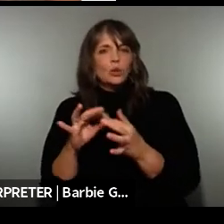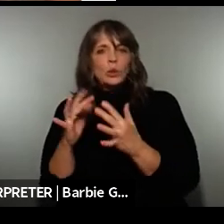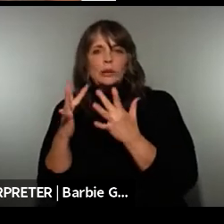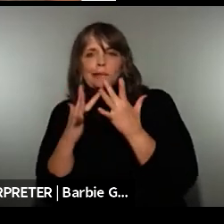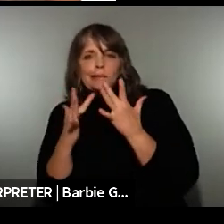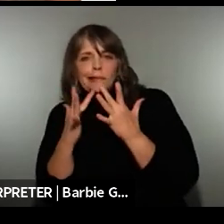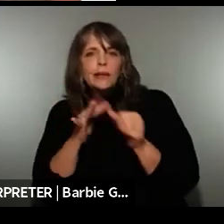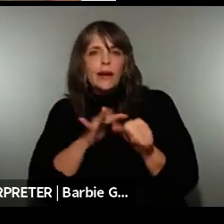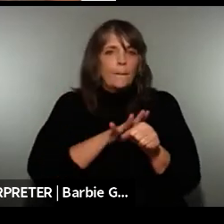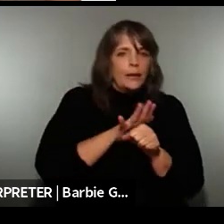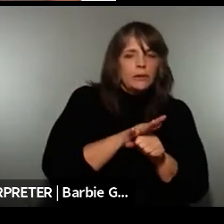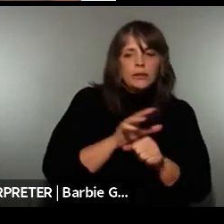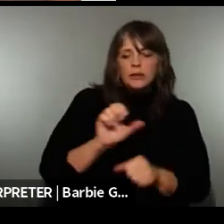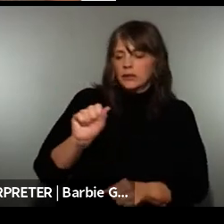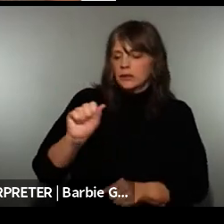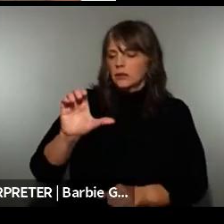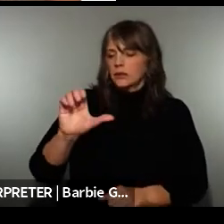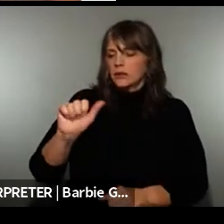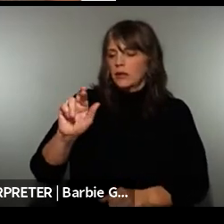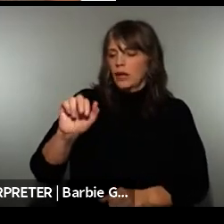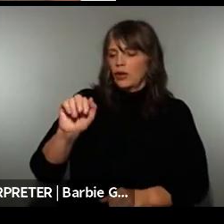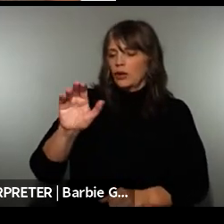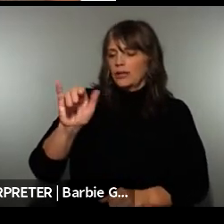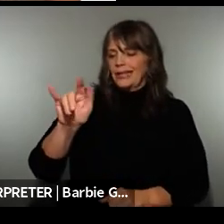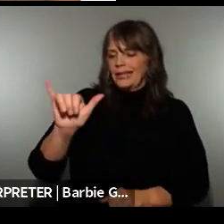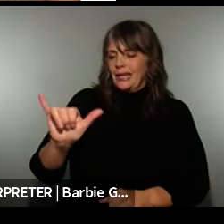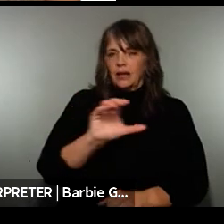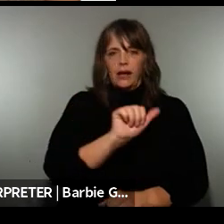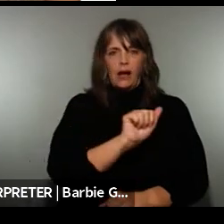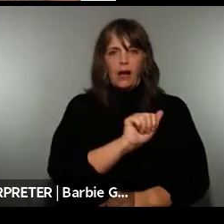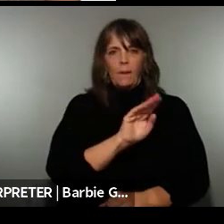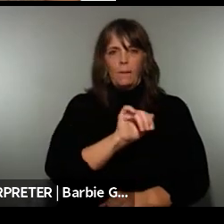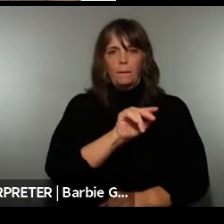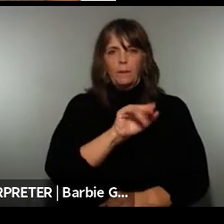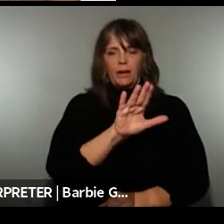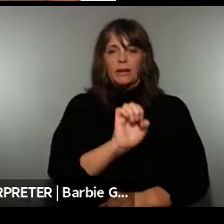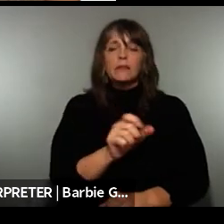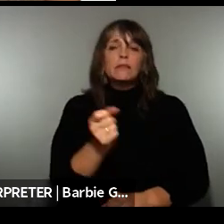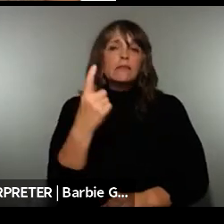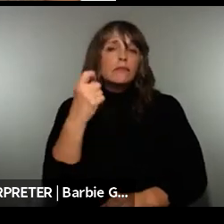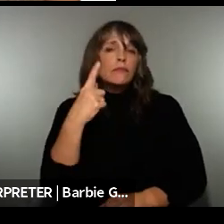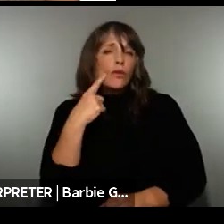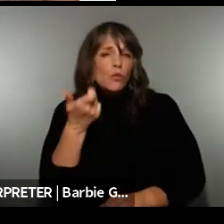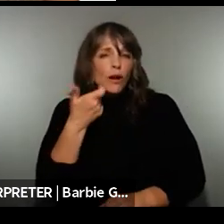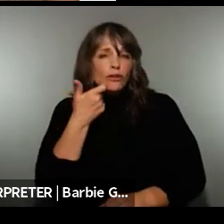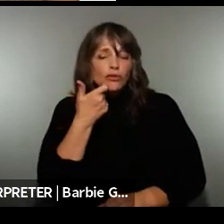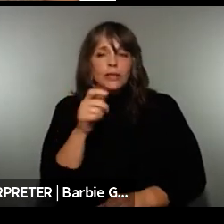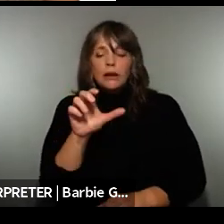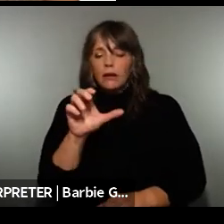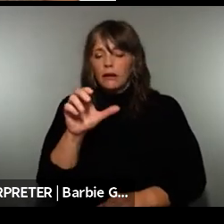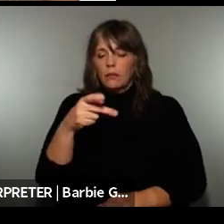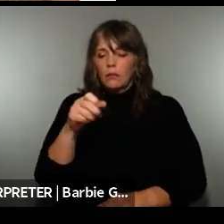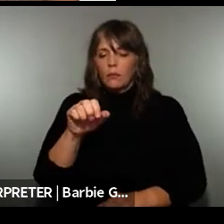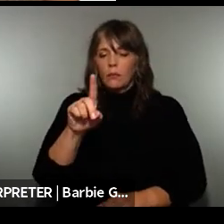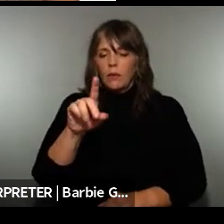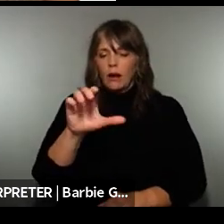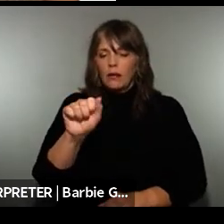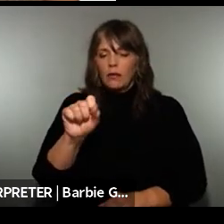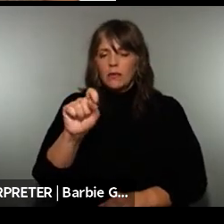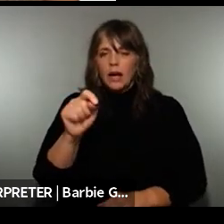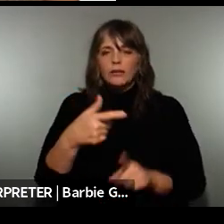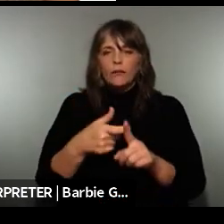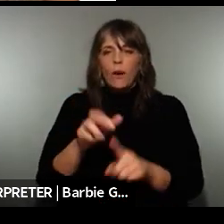There's a podcast, which is also an article in Emergence magazine that is by Robin Wall Kimmerer,